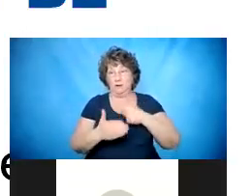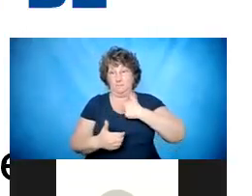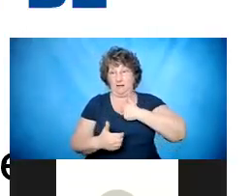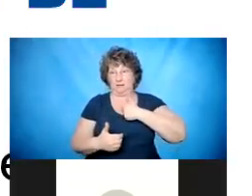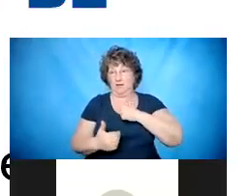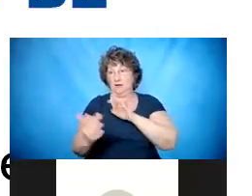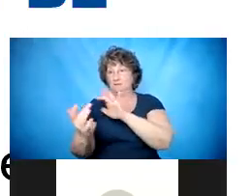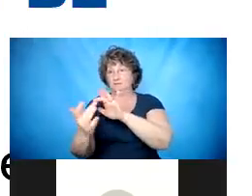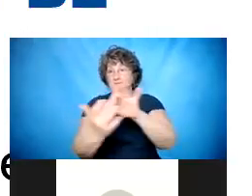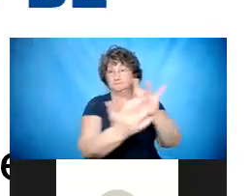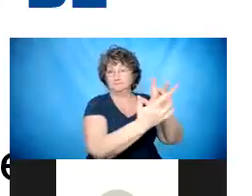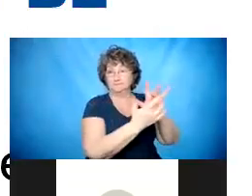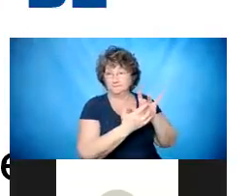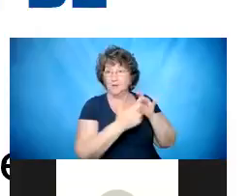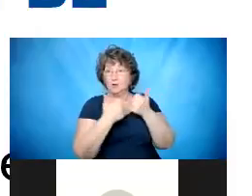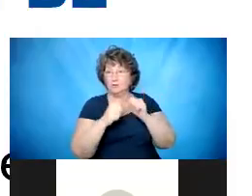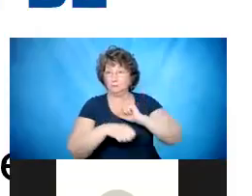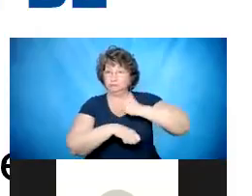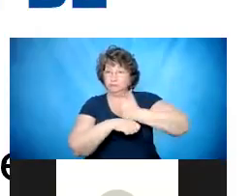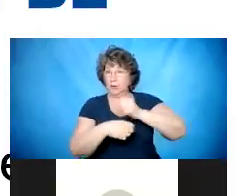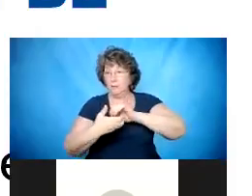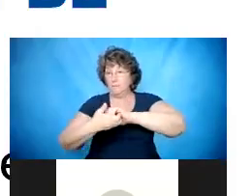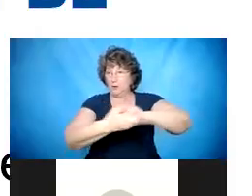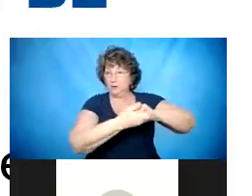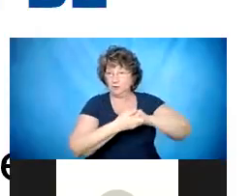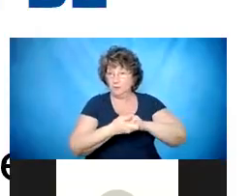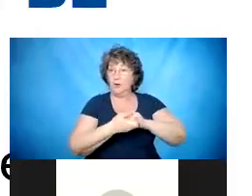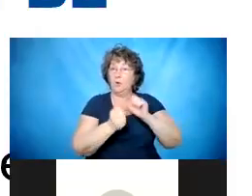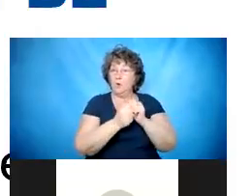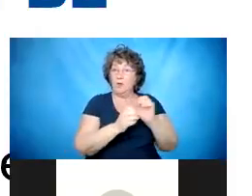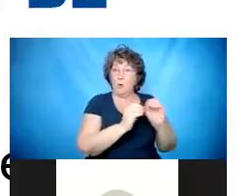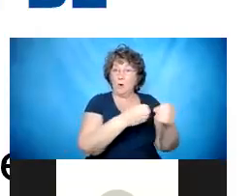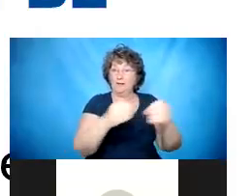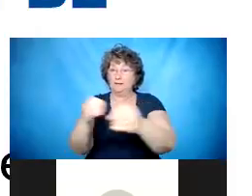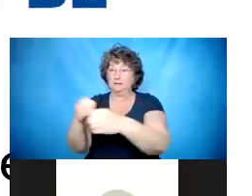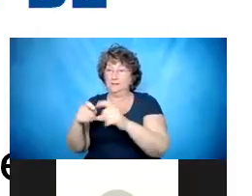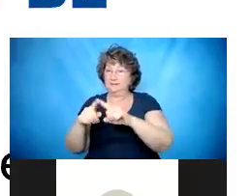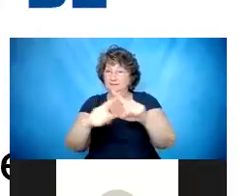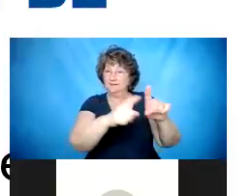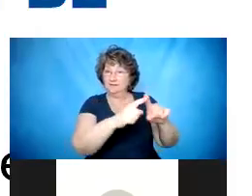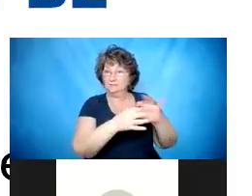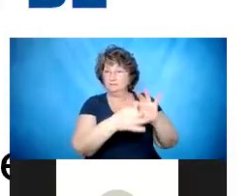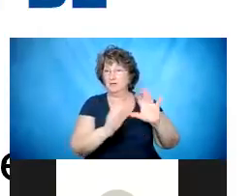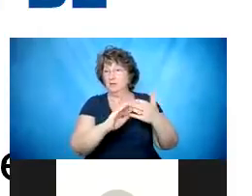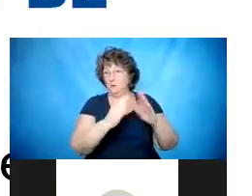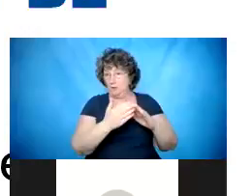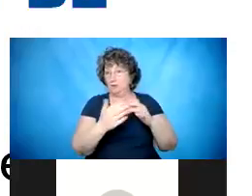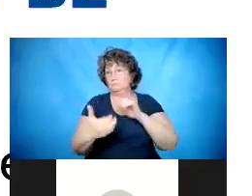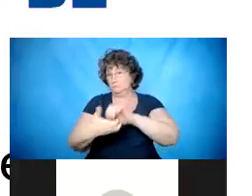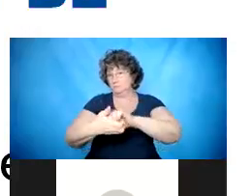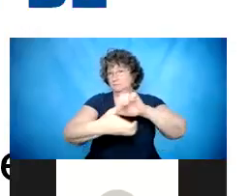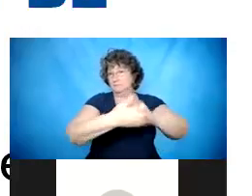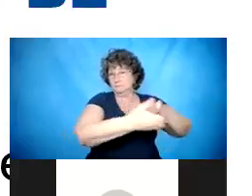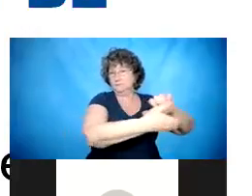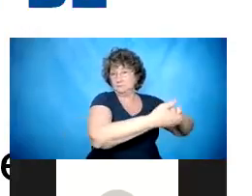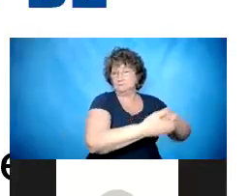establishing partnerships with local community-based organizations. Two things that we do each year